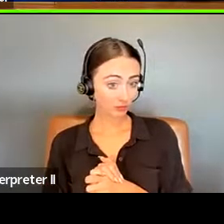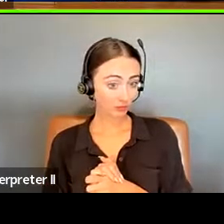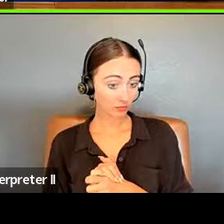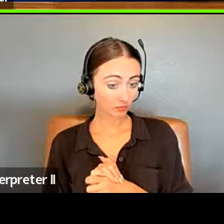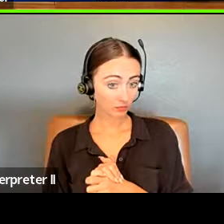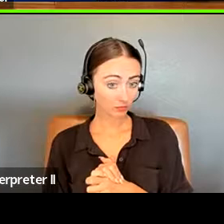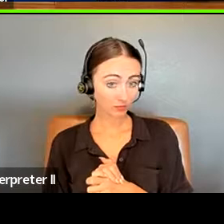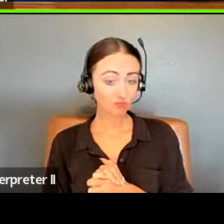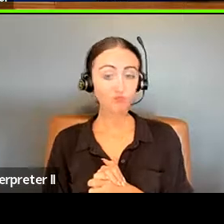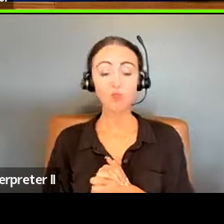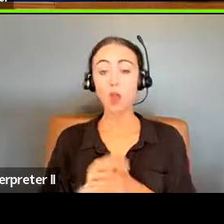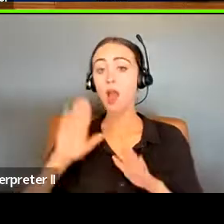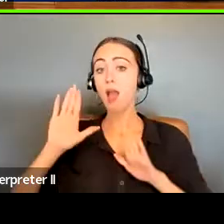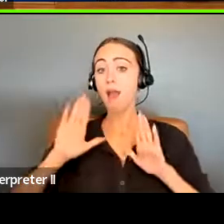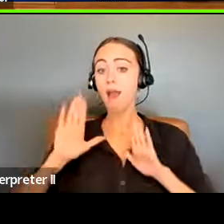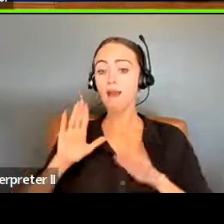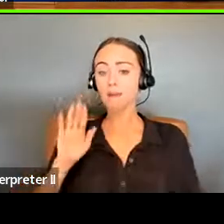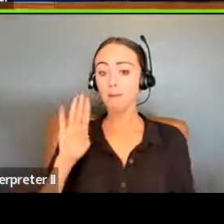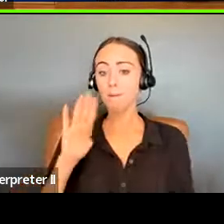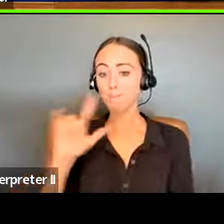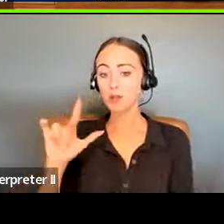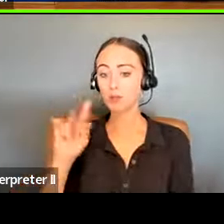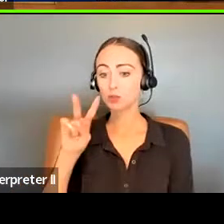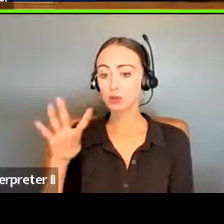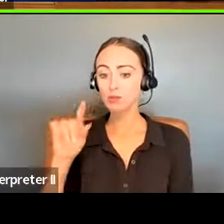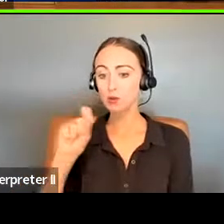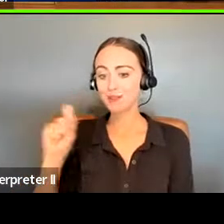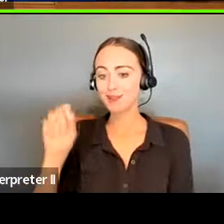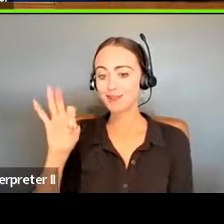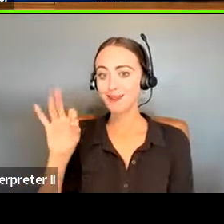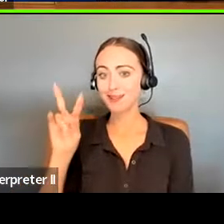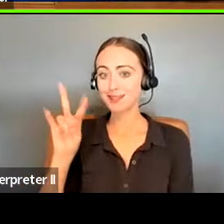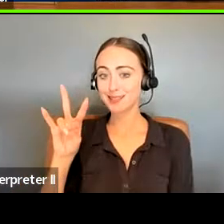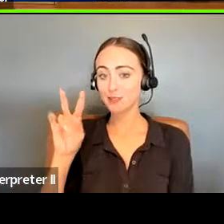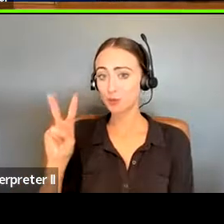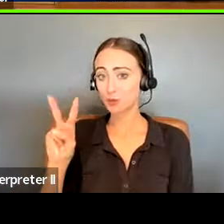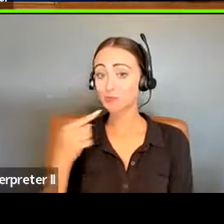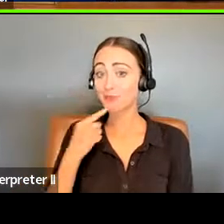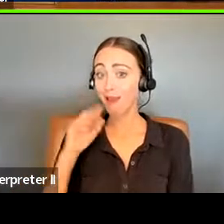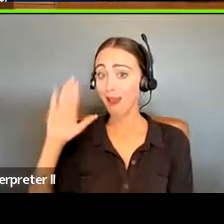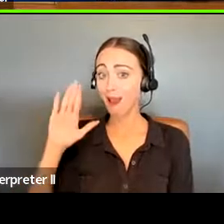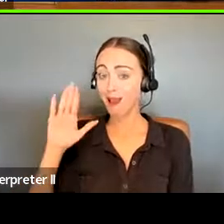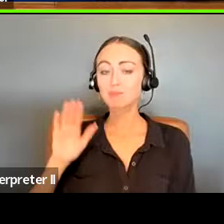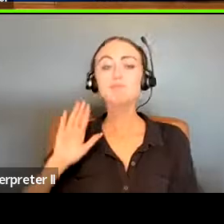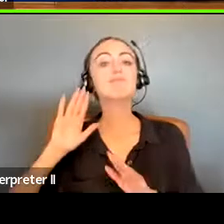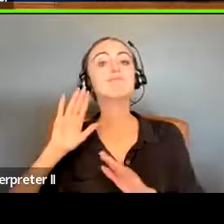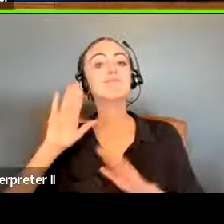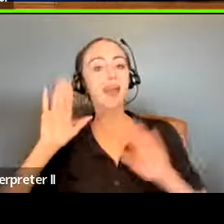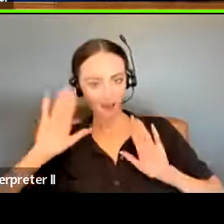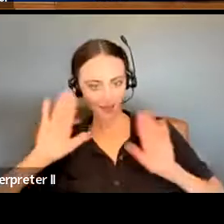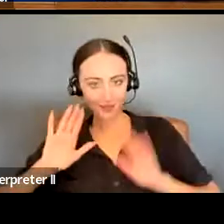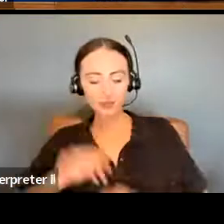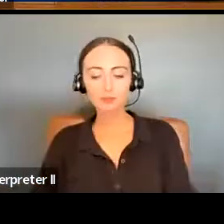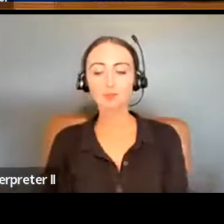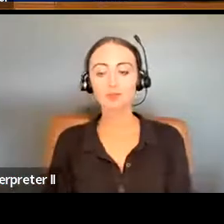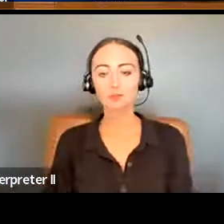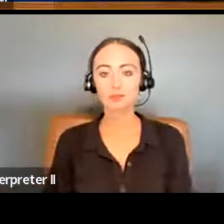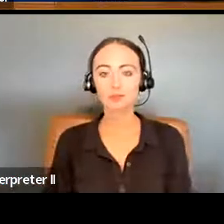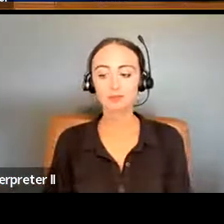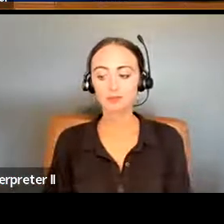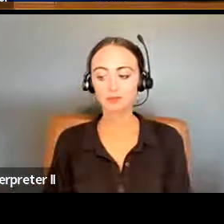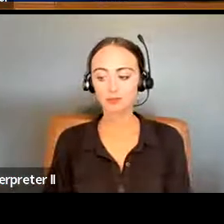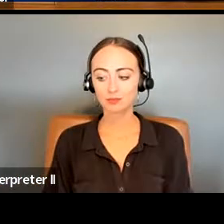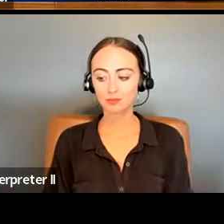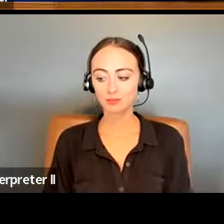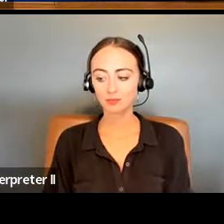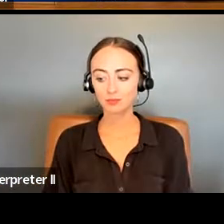By a voice vote on Bill 24-972. All those in favor say aye. Aye. Aye. Aye.